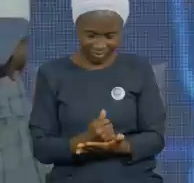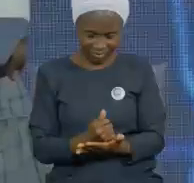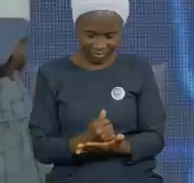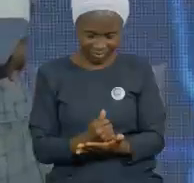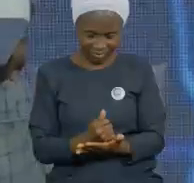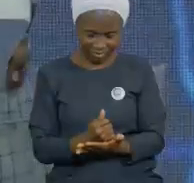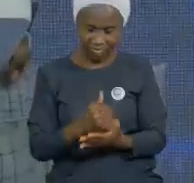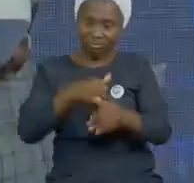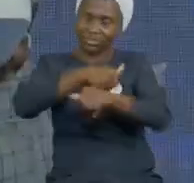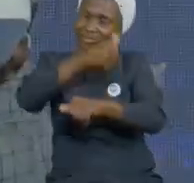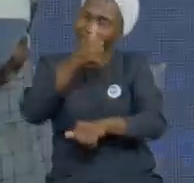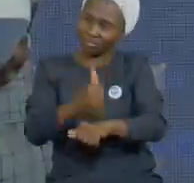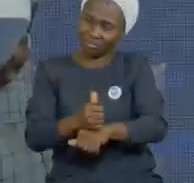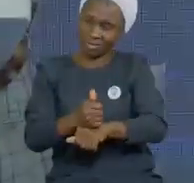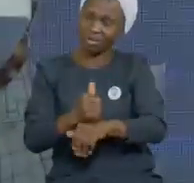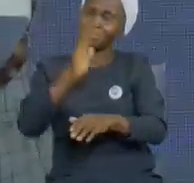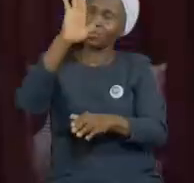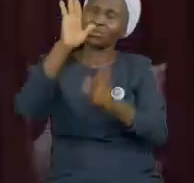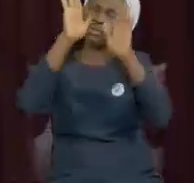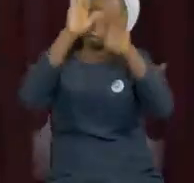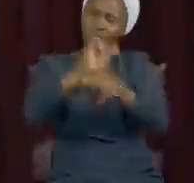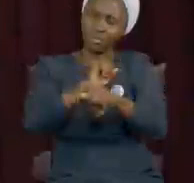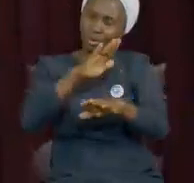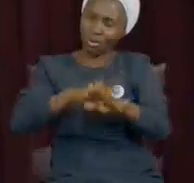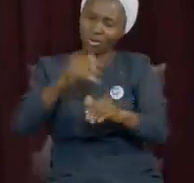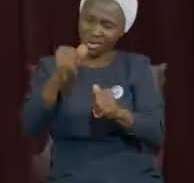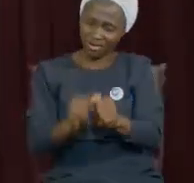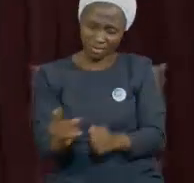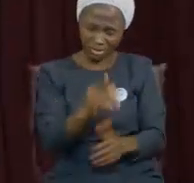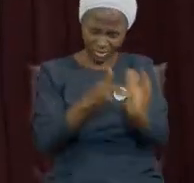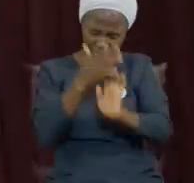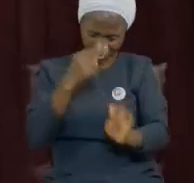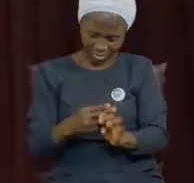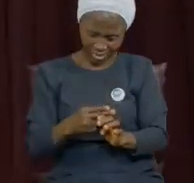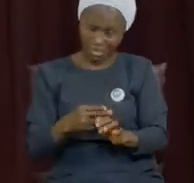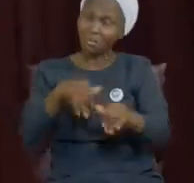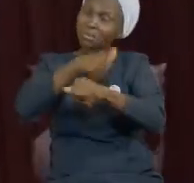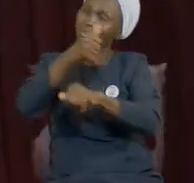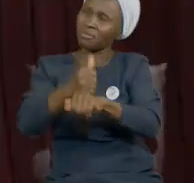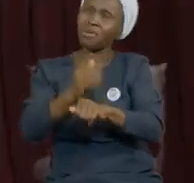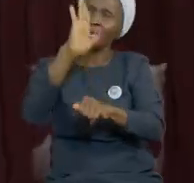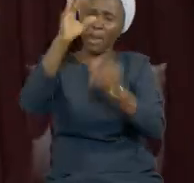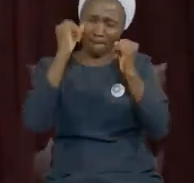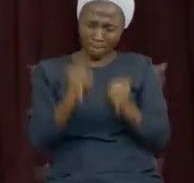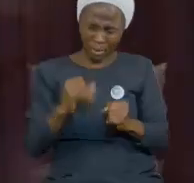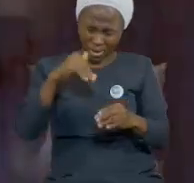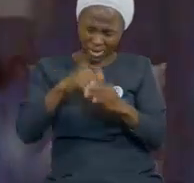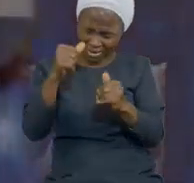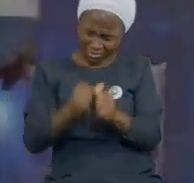Confirm the miracle for everyone. Confirm your power in everyone.